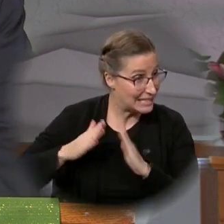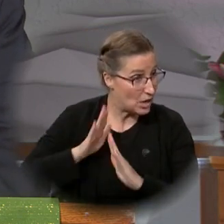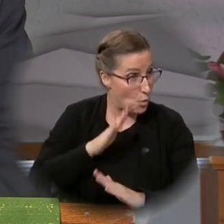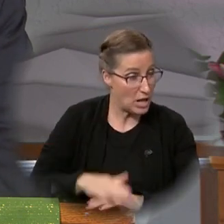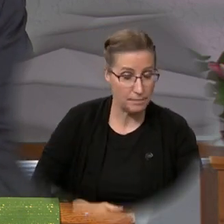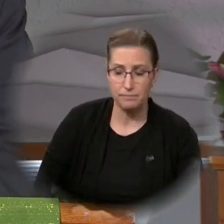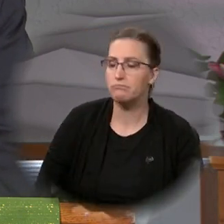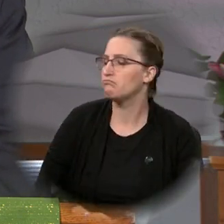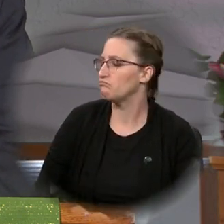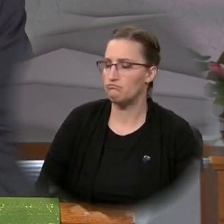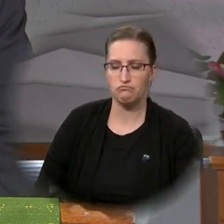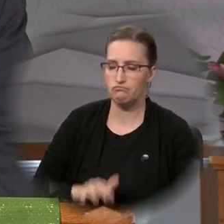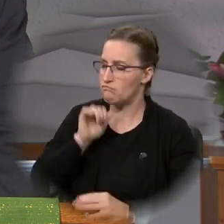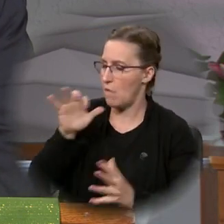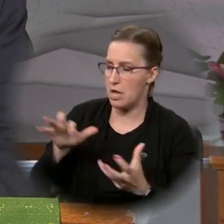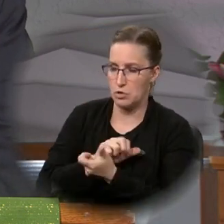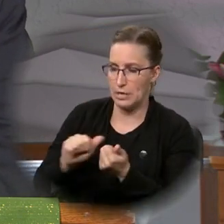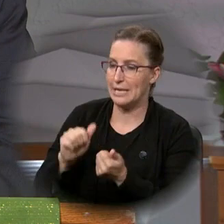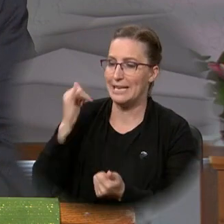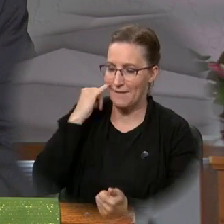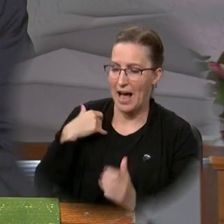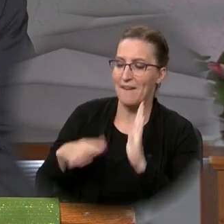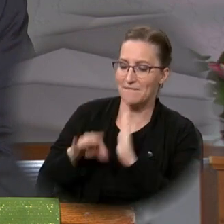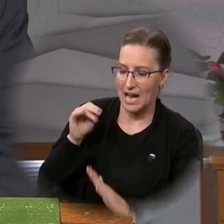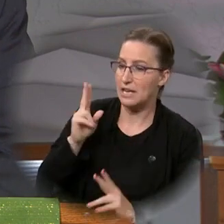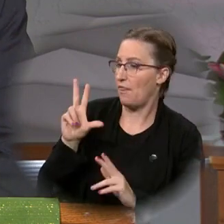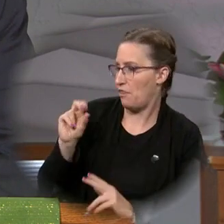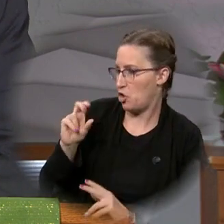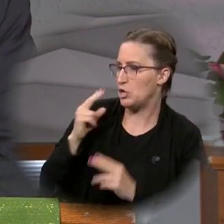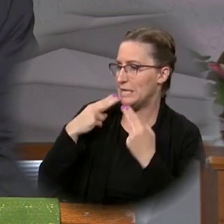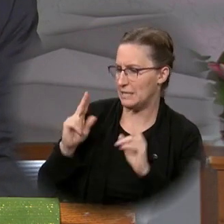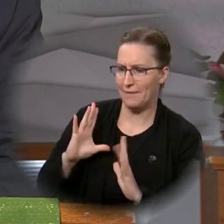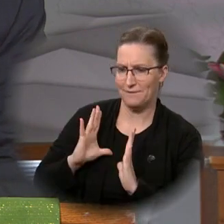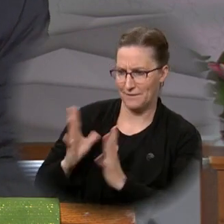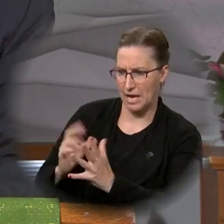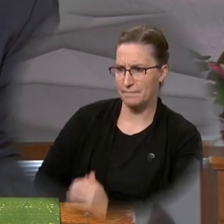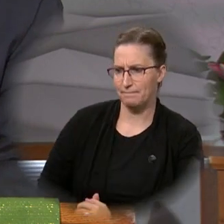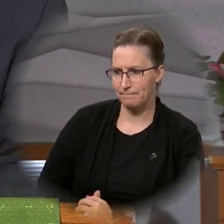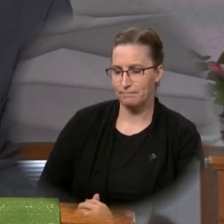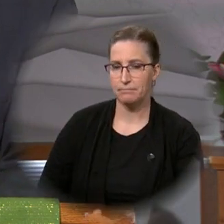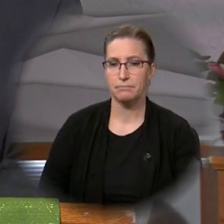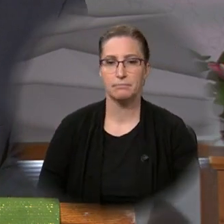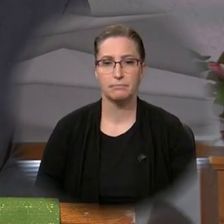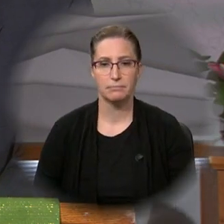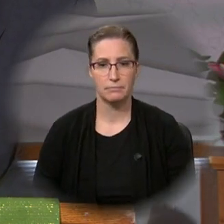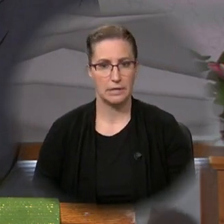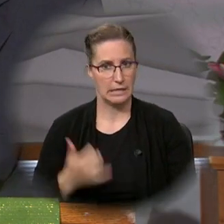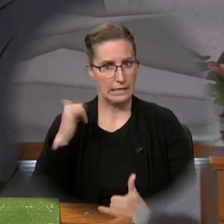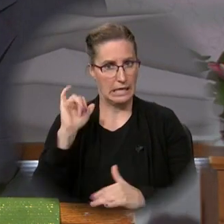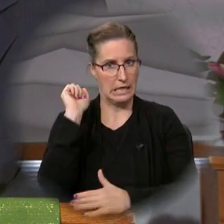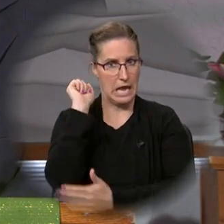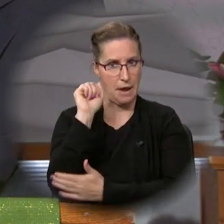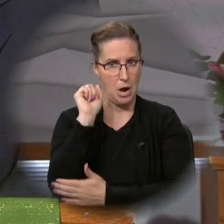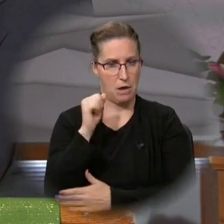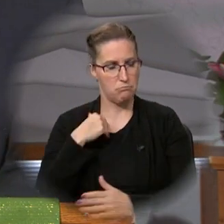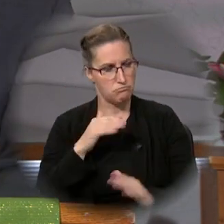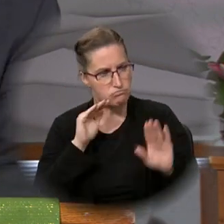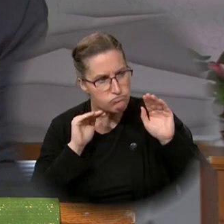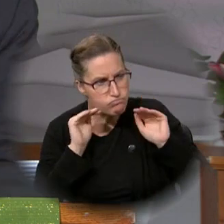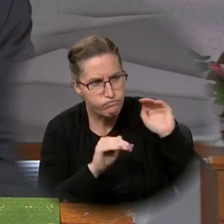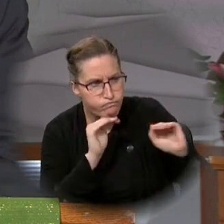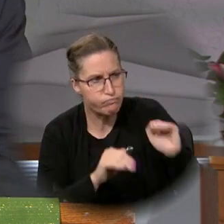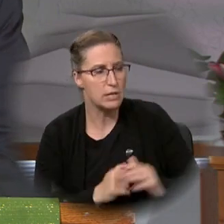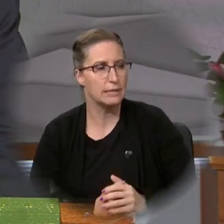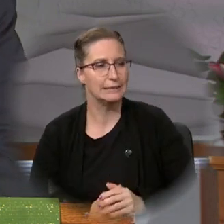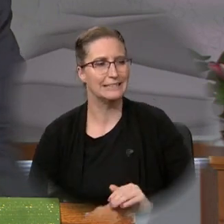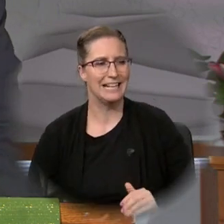will forbear doing it if I can find but 30 there. Still Abraham went on, since I have